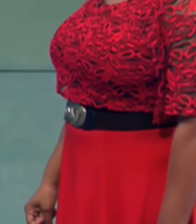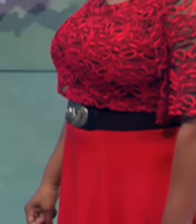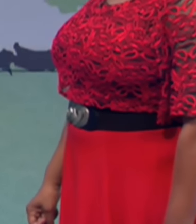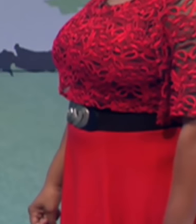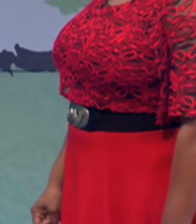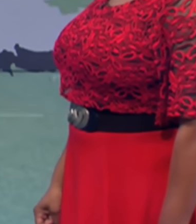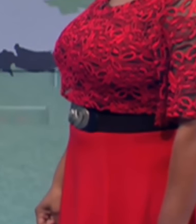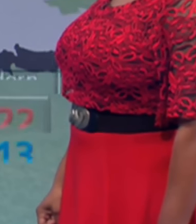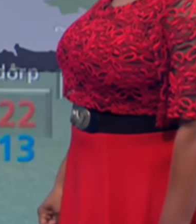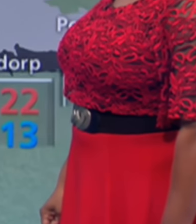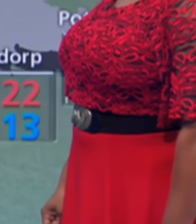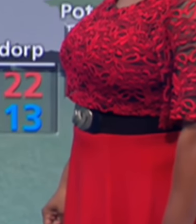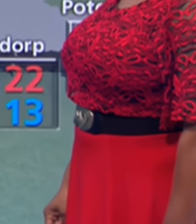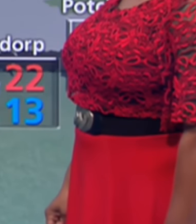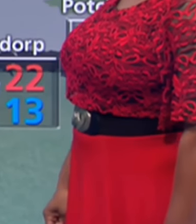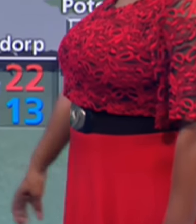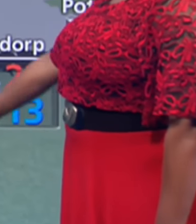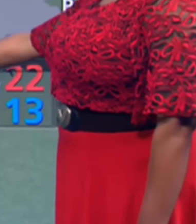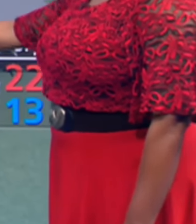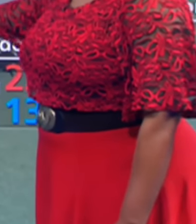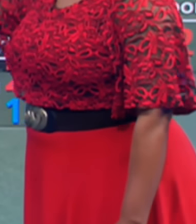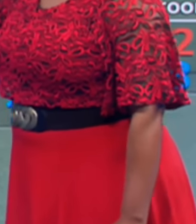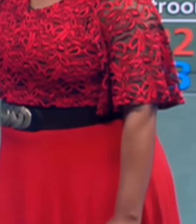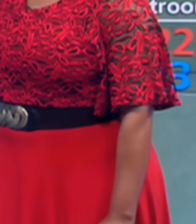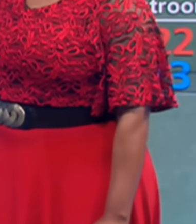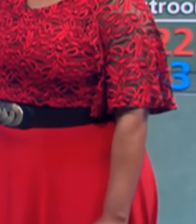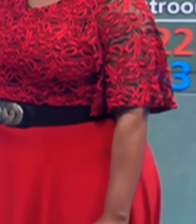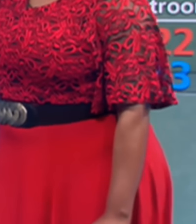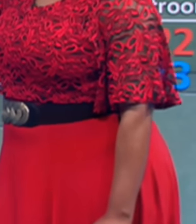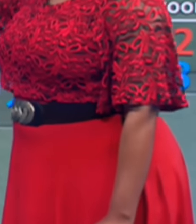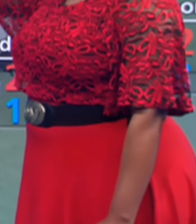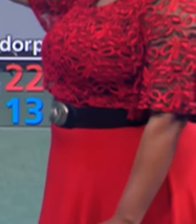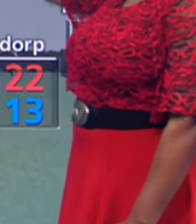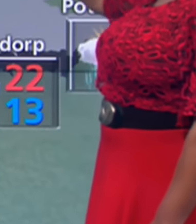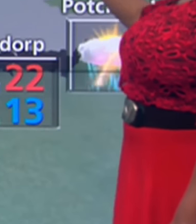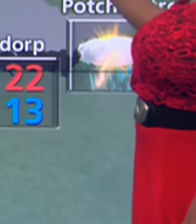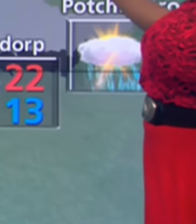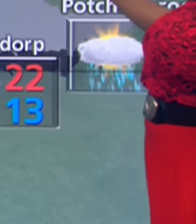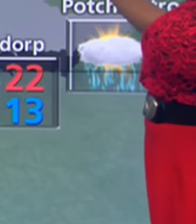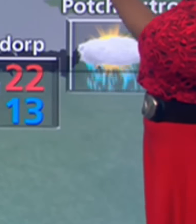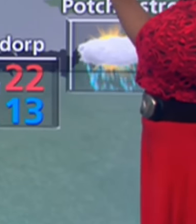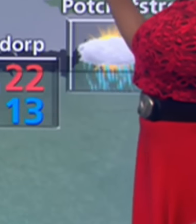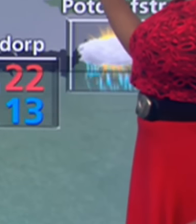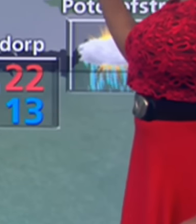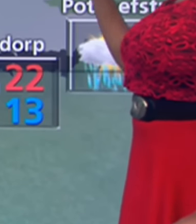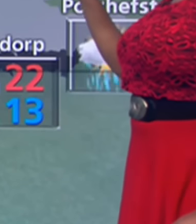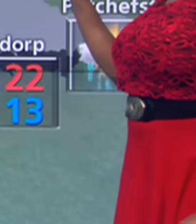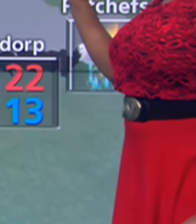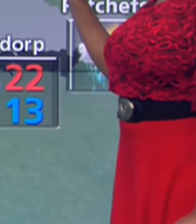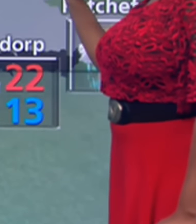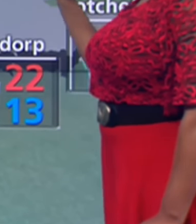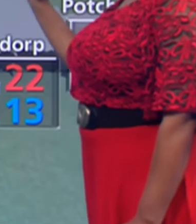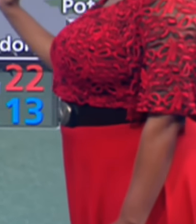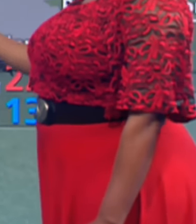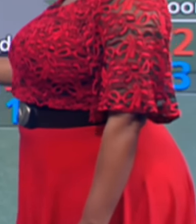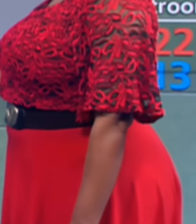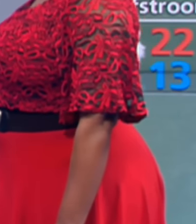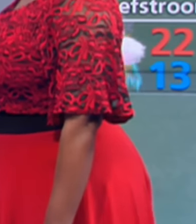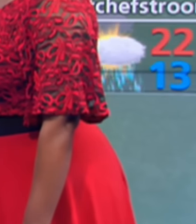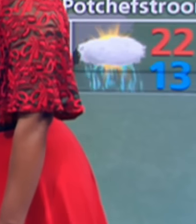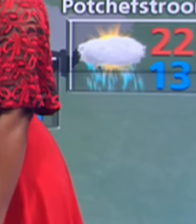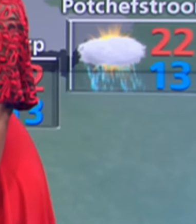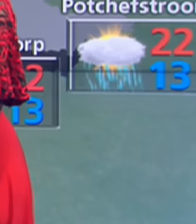go provinceng ya Northwest go sasa re fetša jwalo Mahikeng le gona dipula di gona 22 re lebelela gona o leng Rustenburg le gona 20